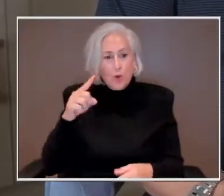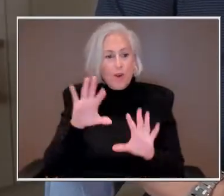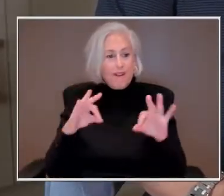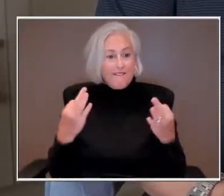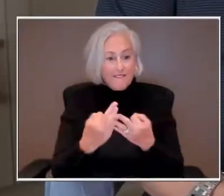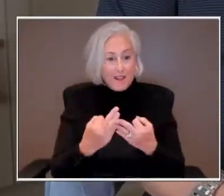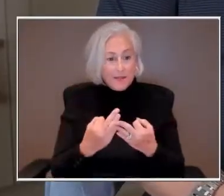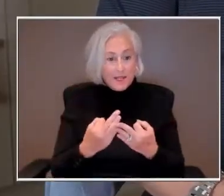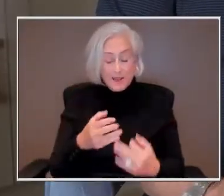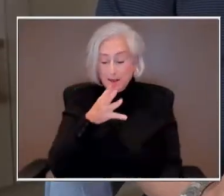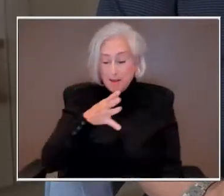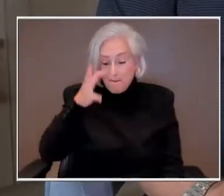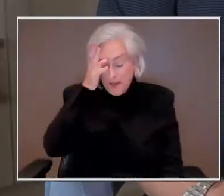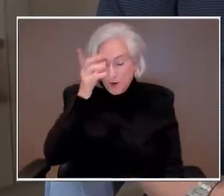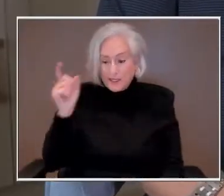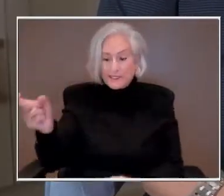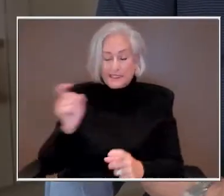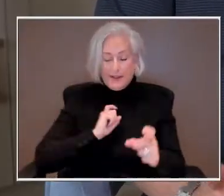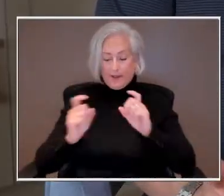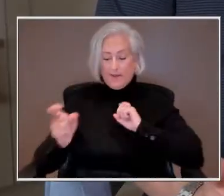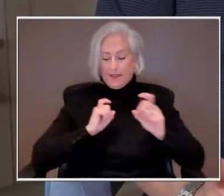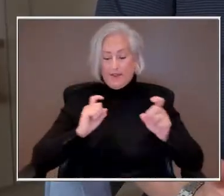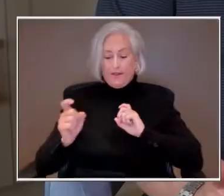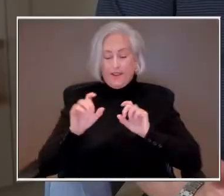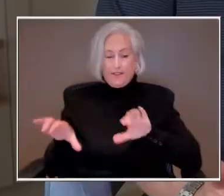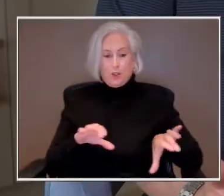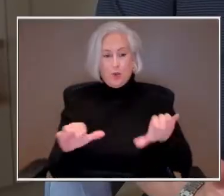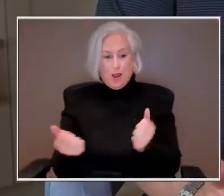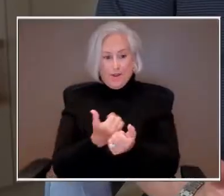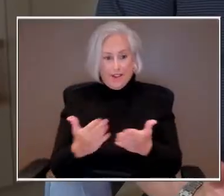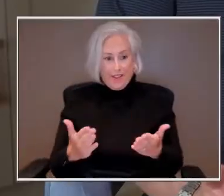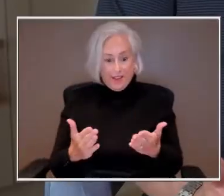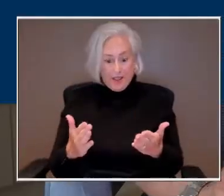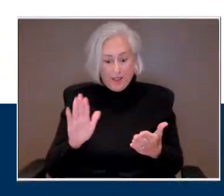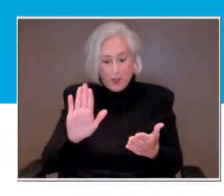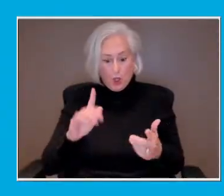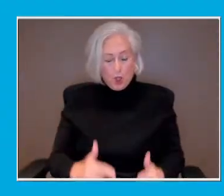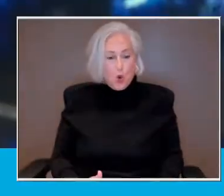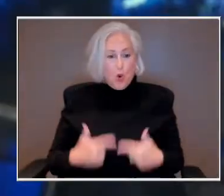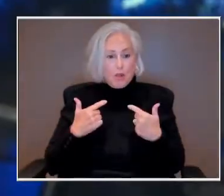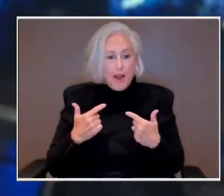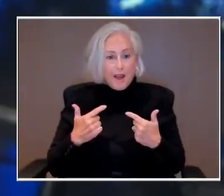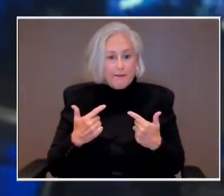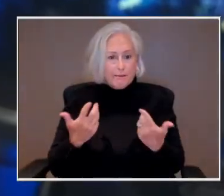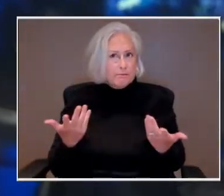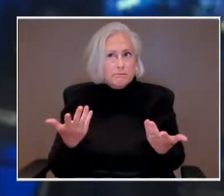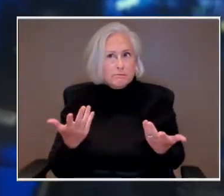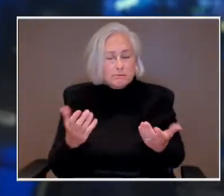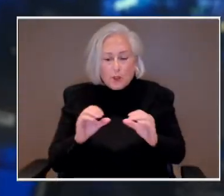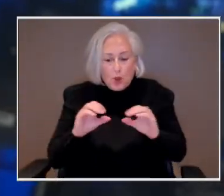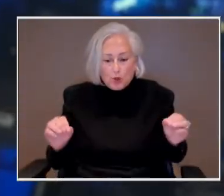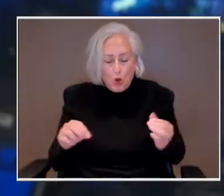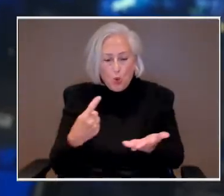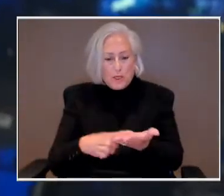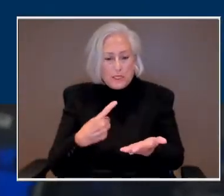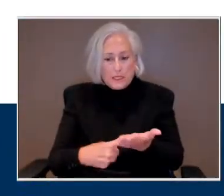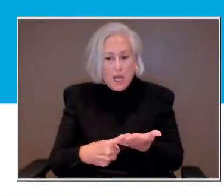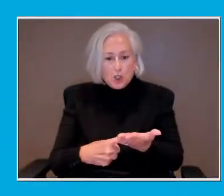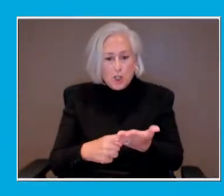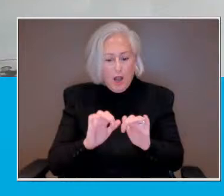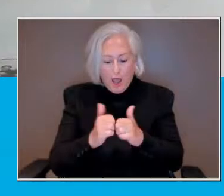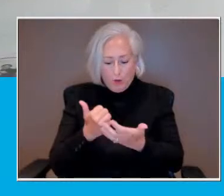give your whole life and done everything for you, it's not even the discussion. I'm Jessica Lovell on the next Morning Medical